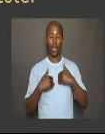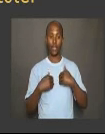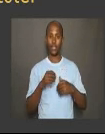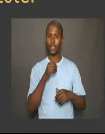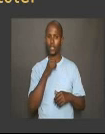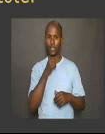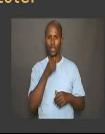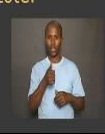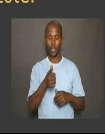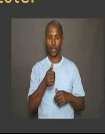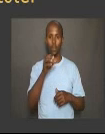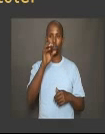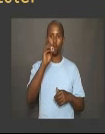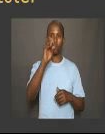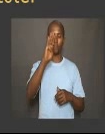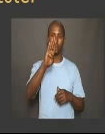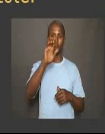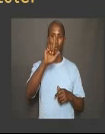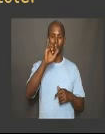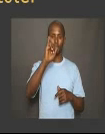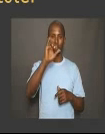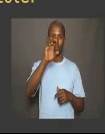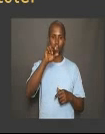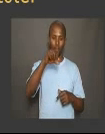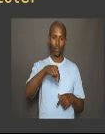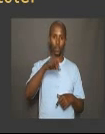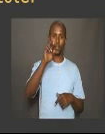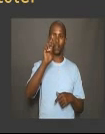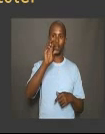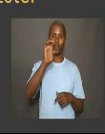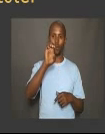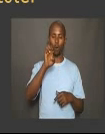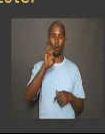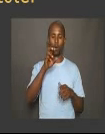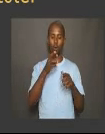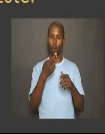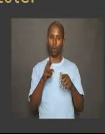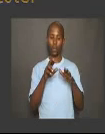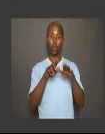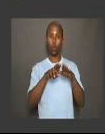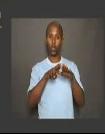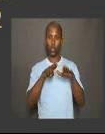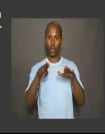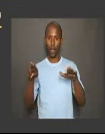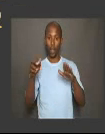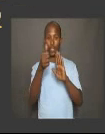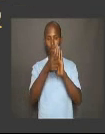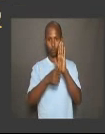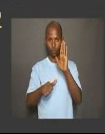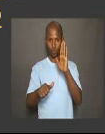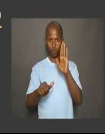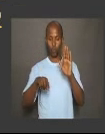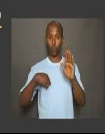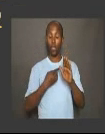neither an oblique nor a horizontal asymptote. We